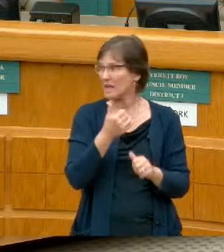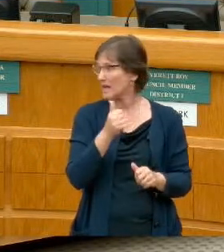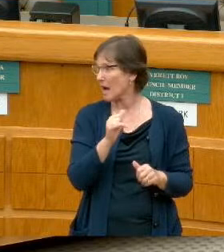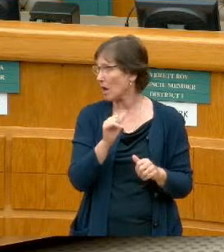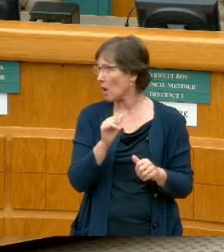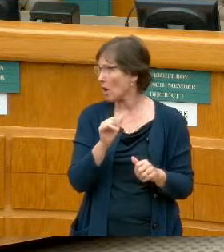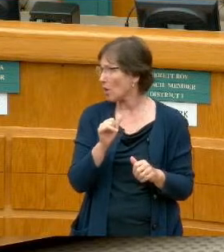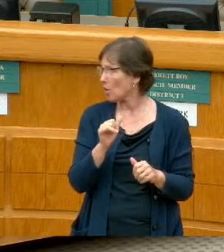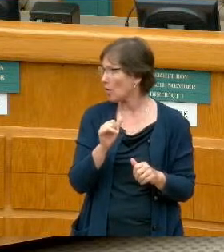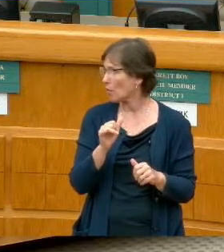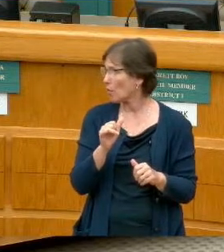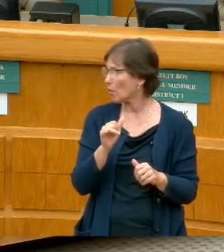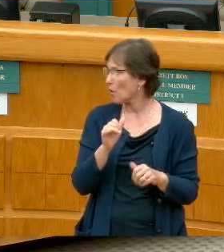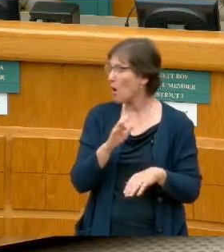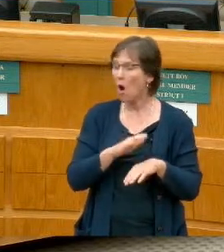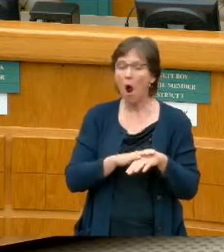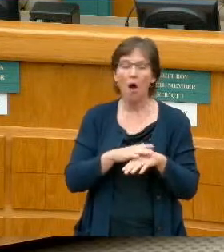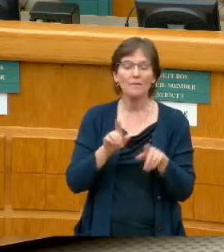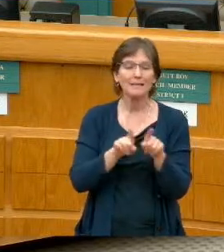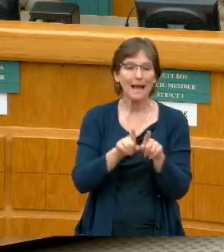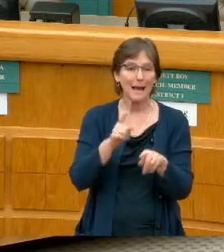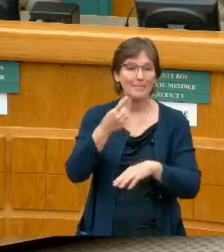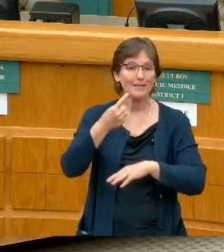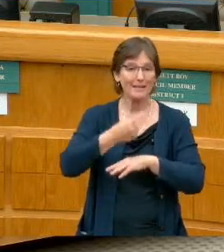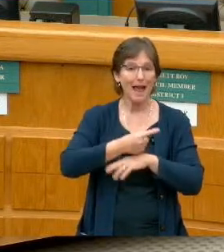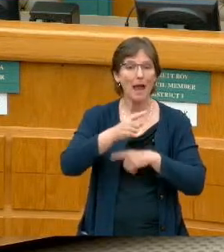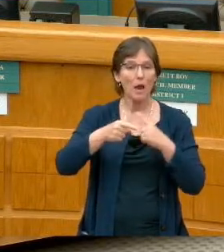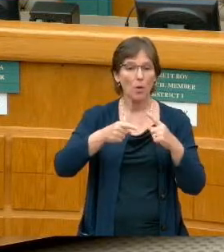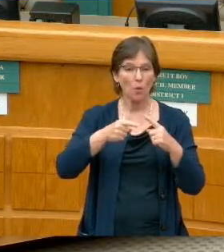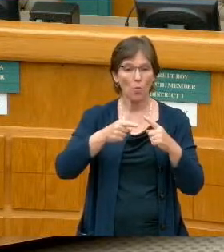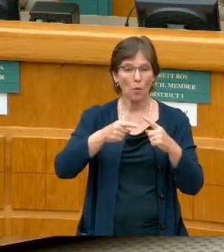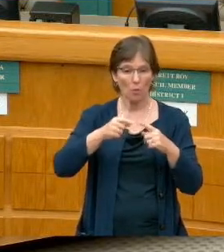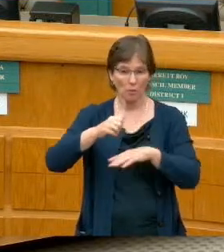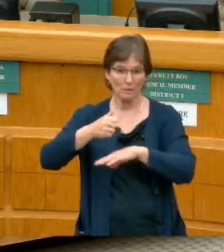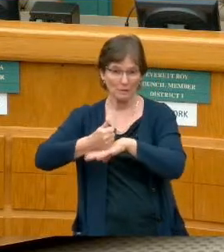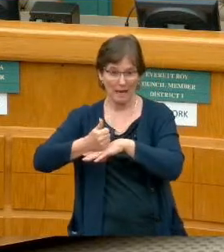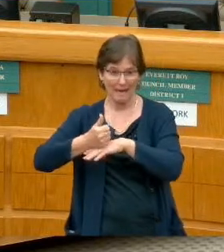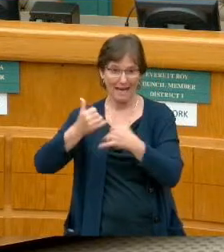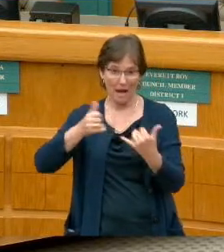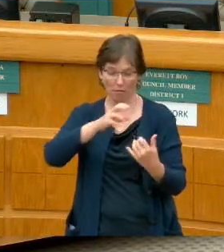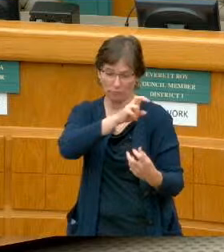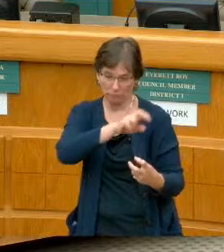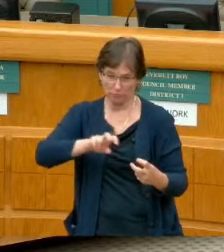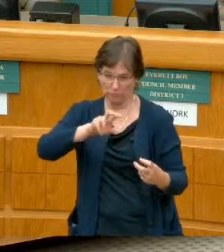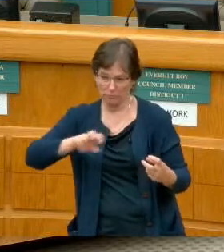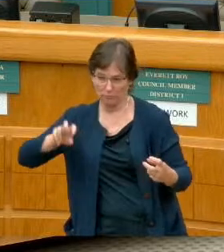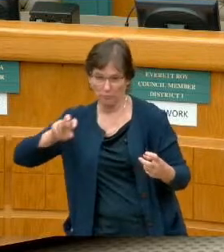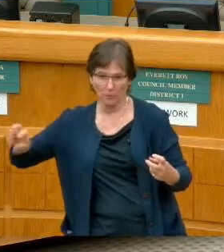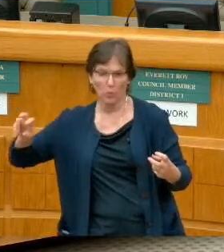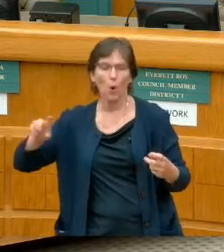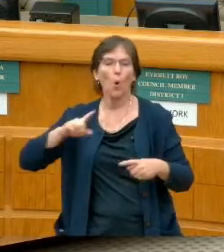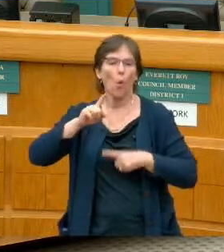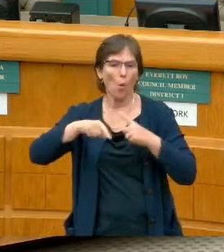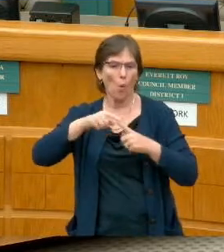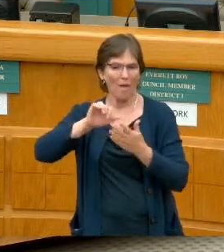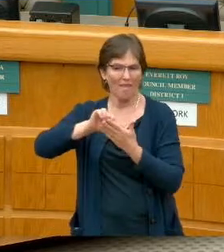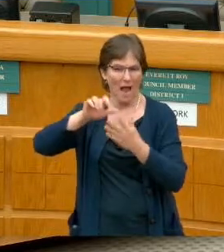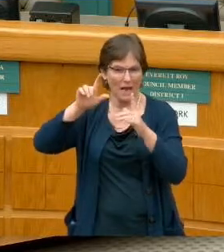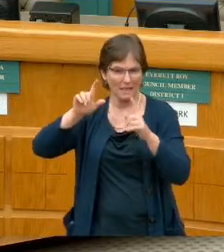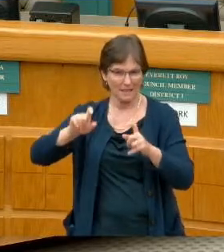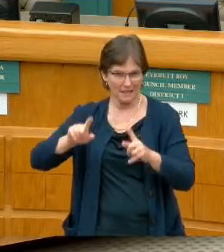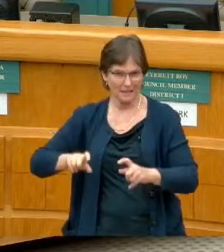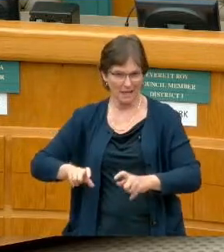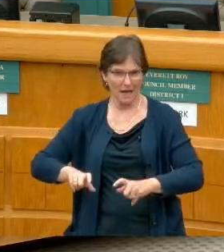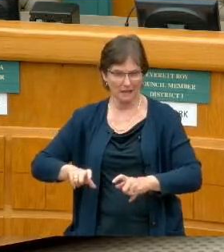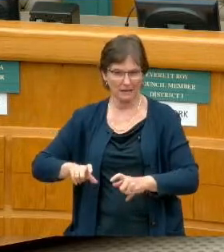It wasn't taken on the day that they sent it to us. It was taken either back in June. You can see some yellows all the way back into June, and